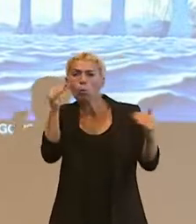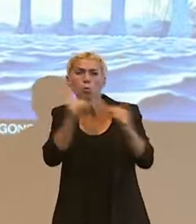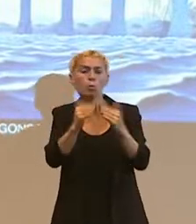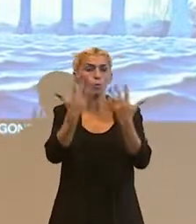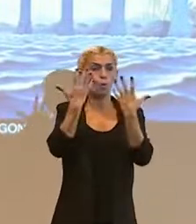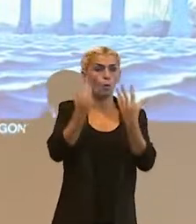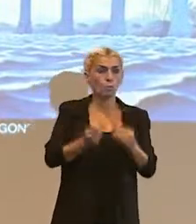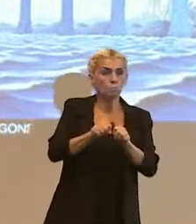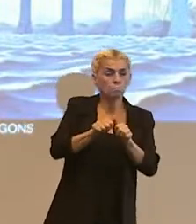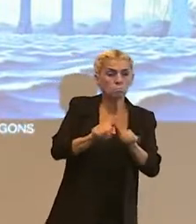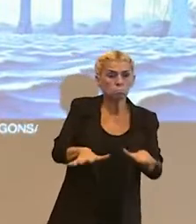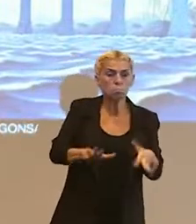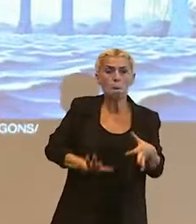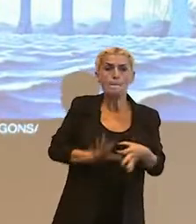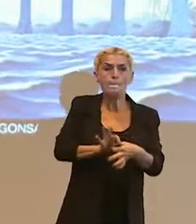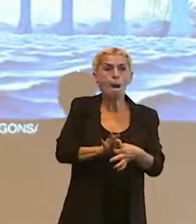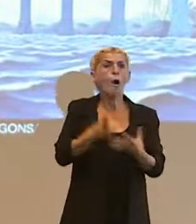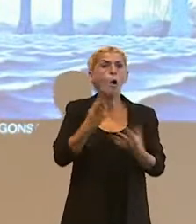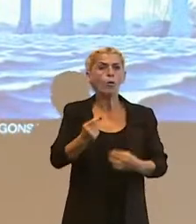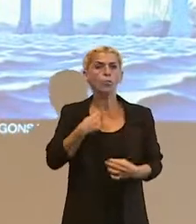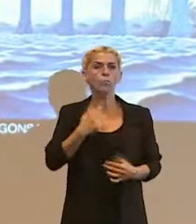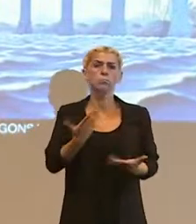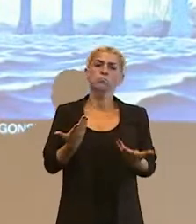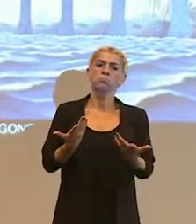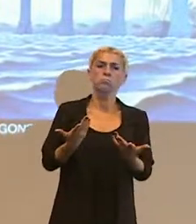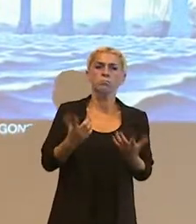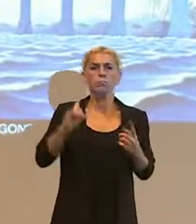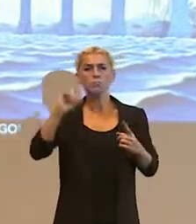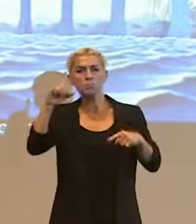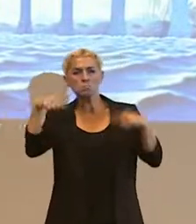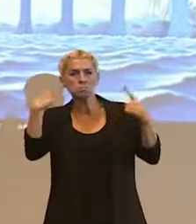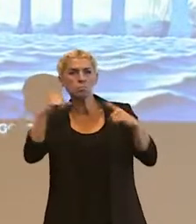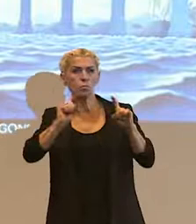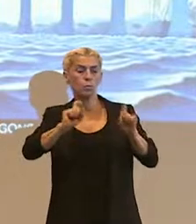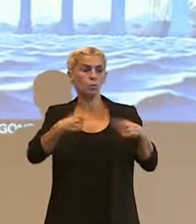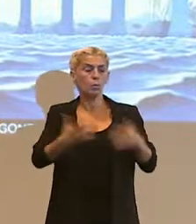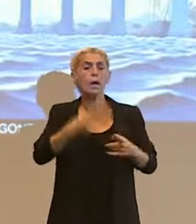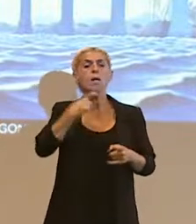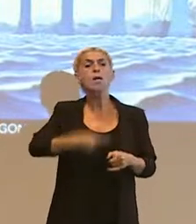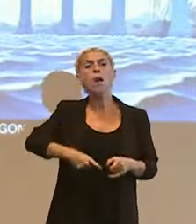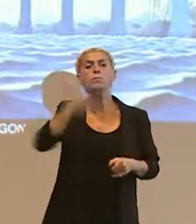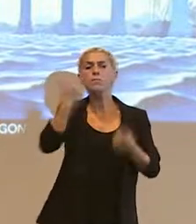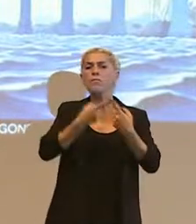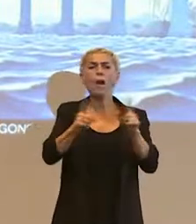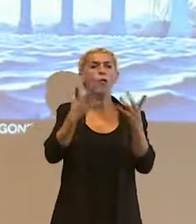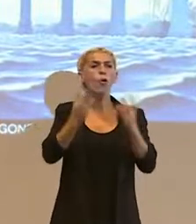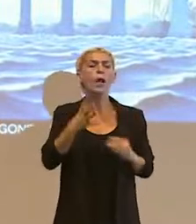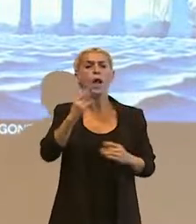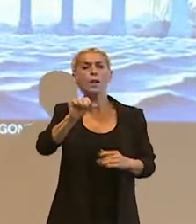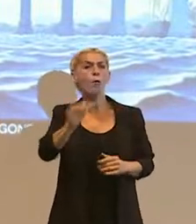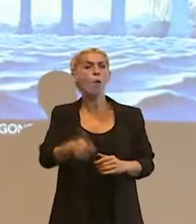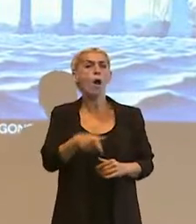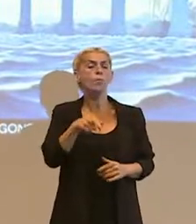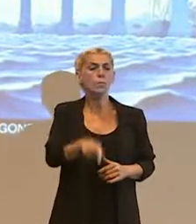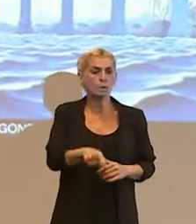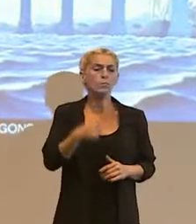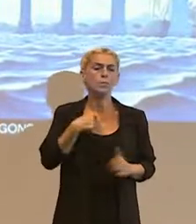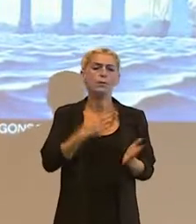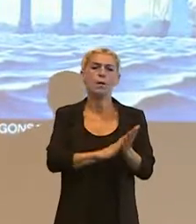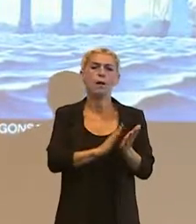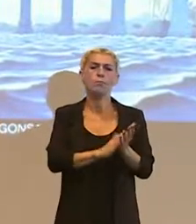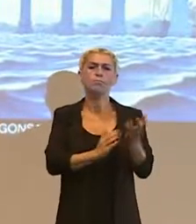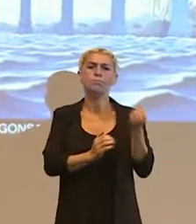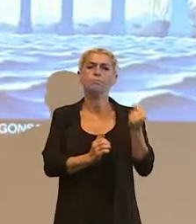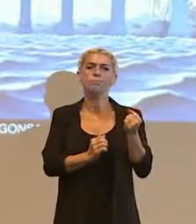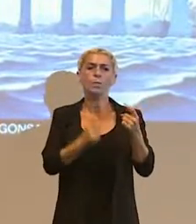that we also have come to understand that life itself is a network